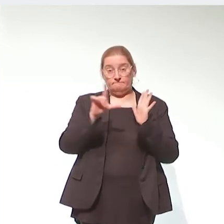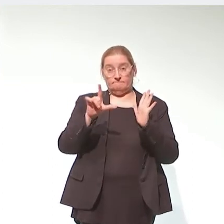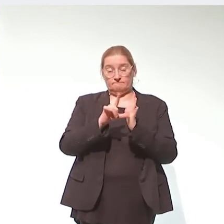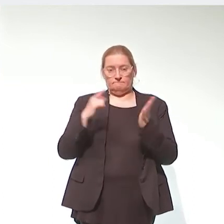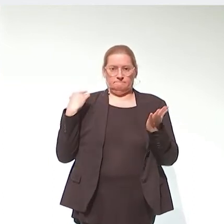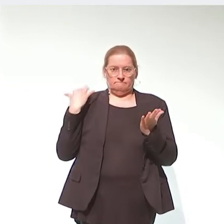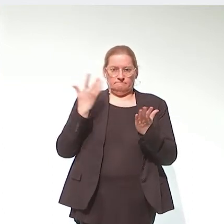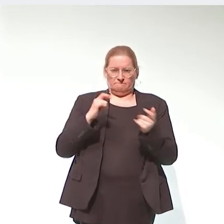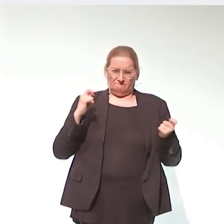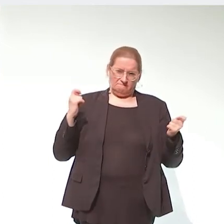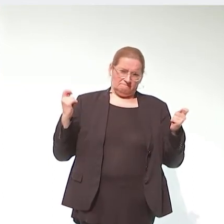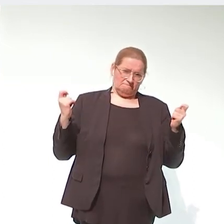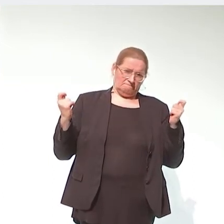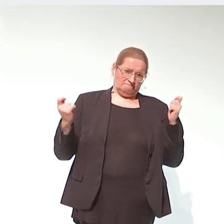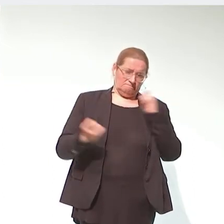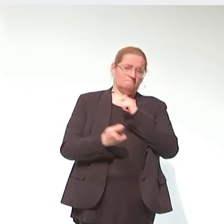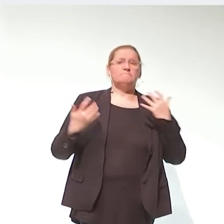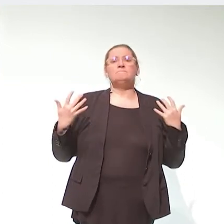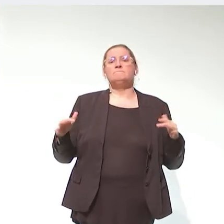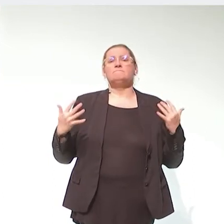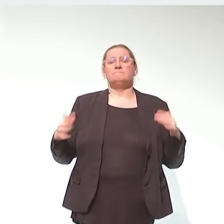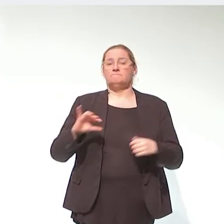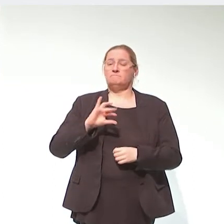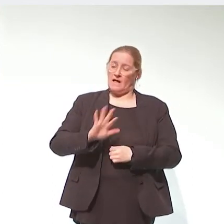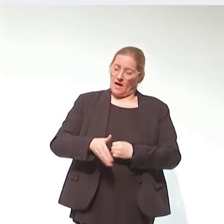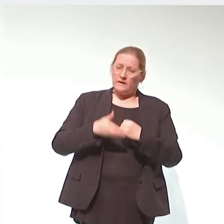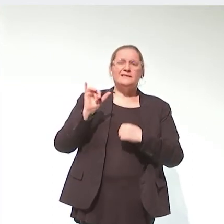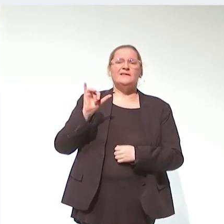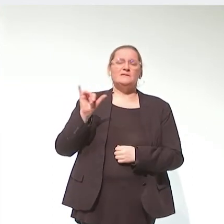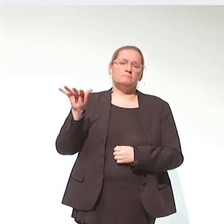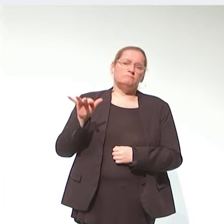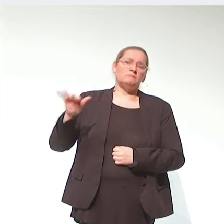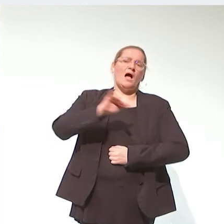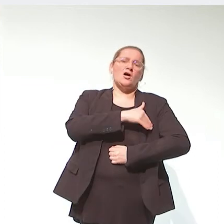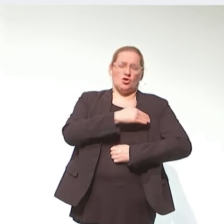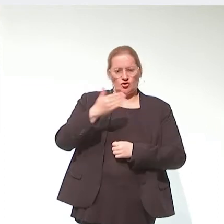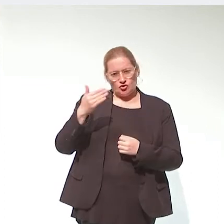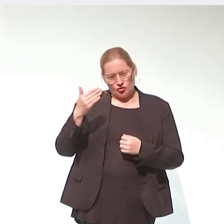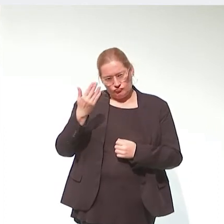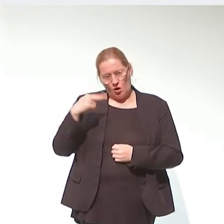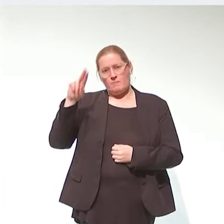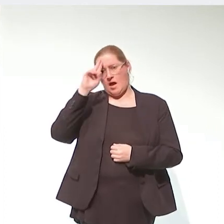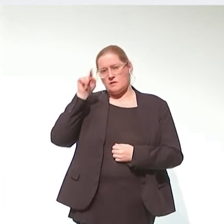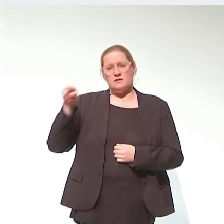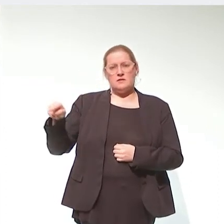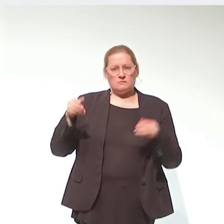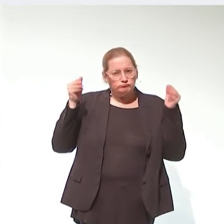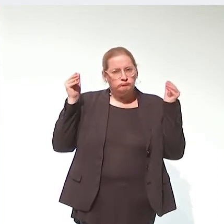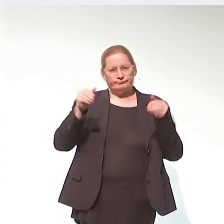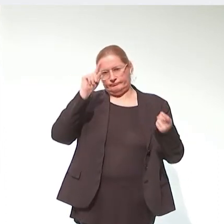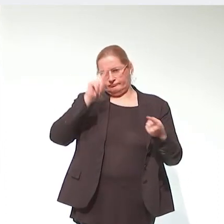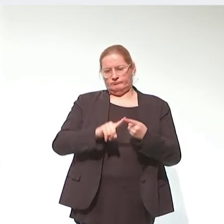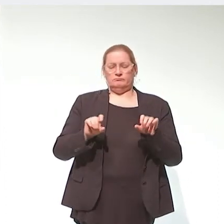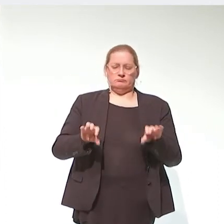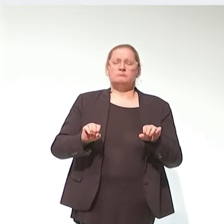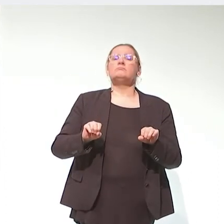Special Needs and Inclusive Education, and in consultation with the organizations of persons with disabilities and